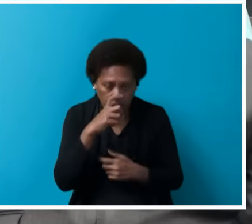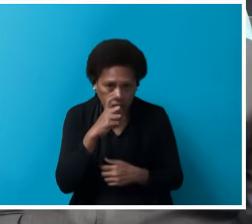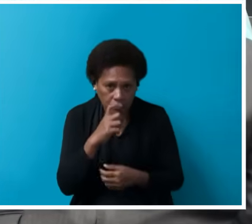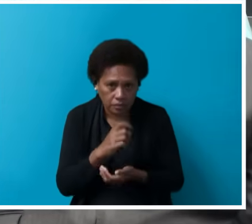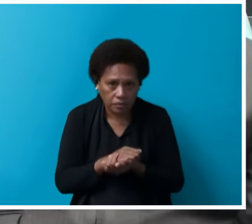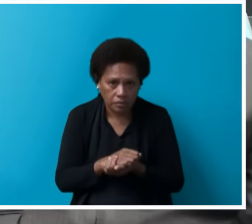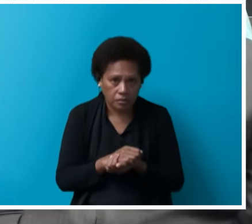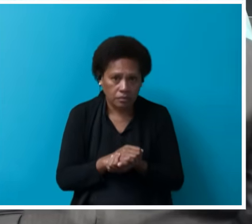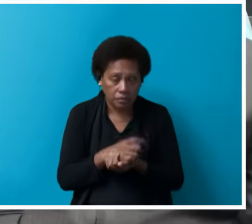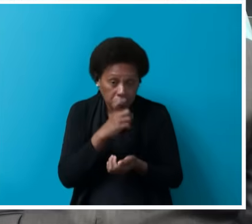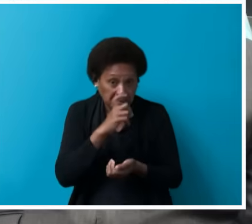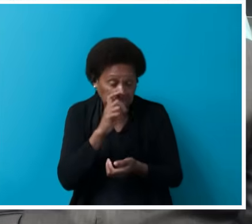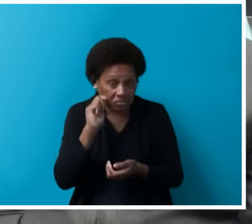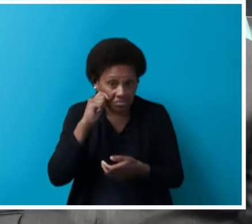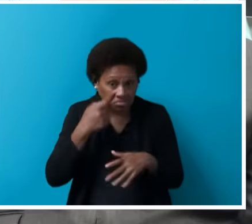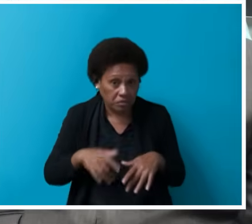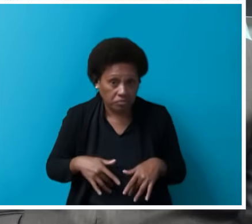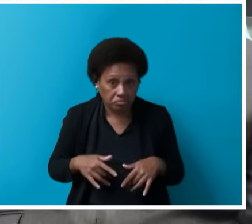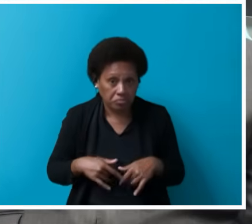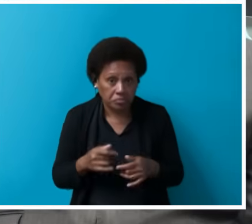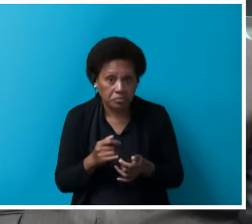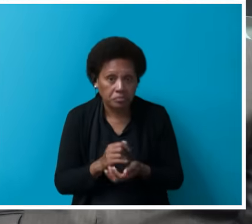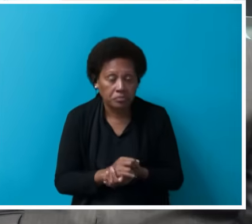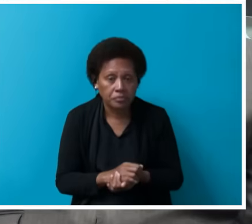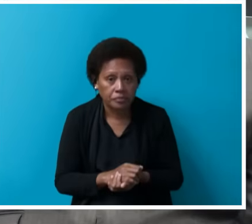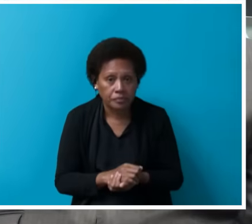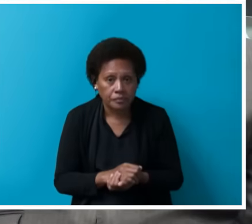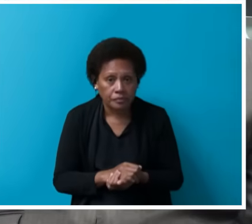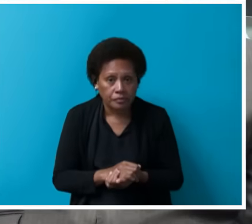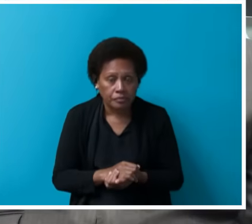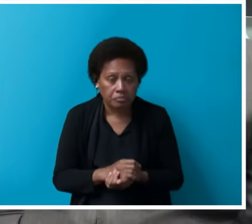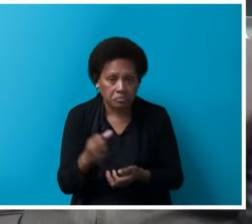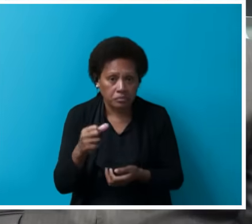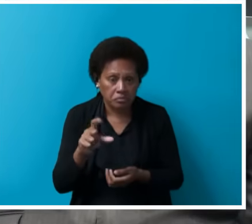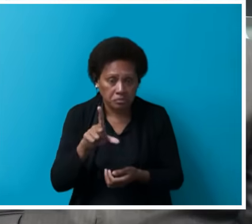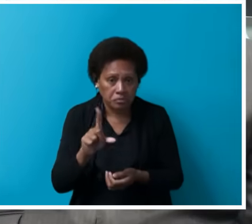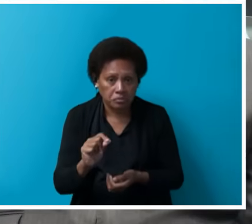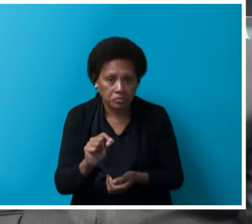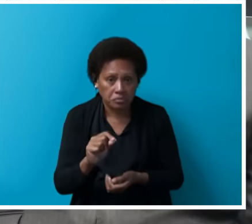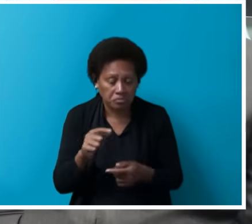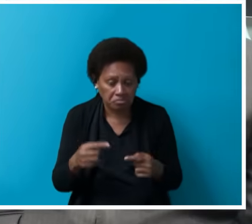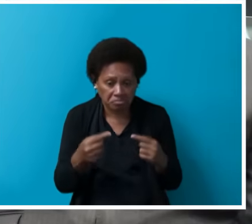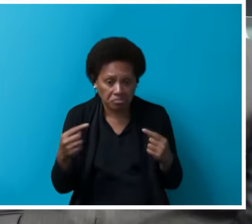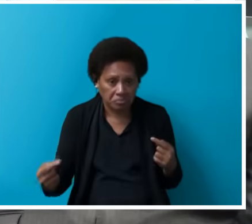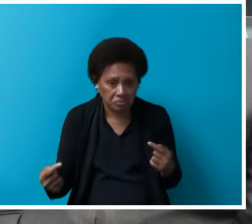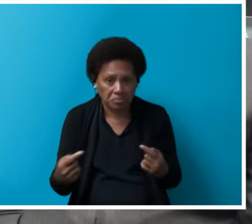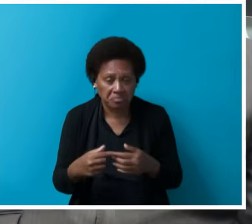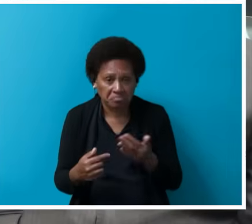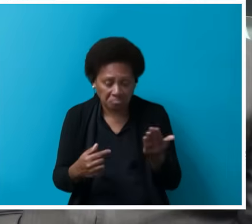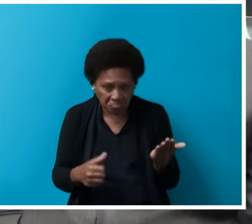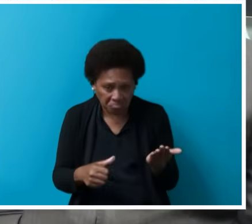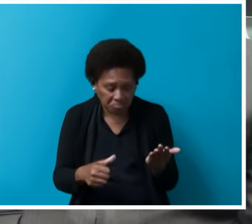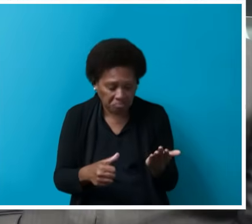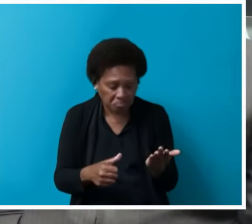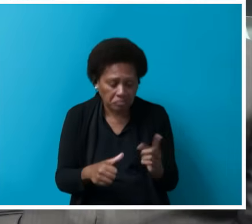People will complain. People will complain. They used to do that when we were in opposition. They still complain to us. They complain about